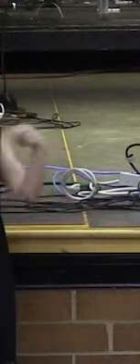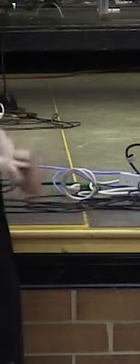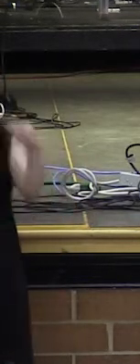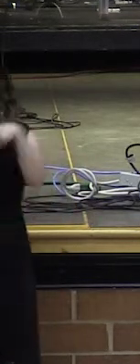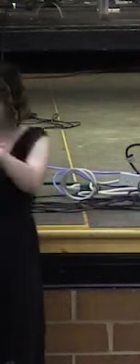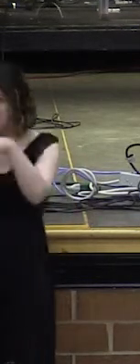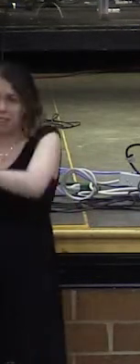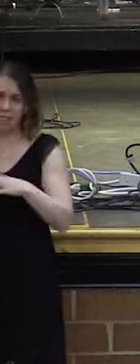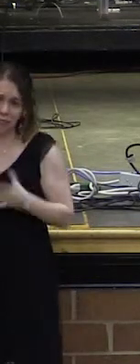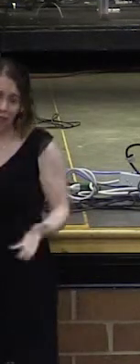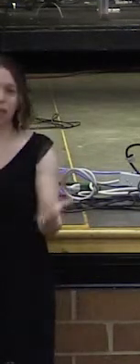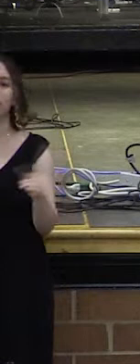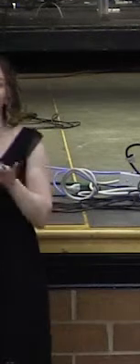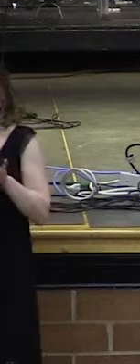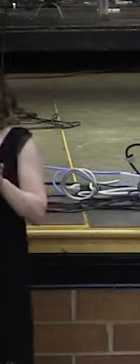hell not